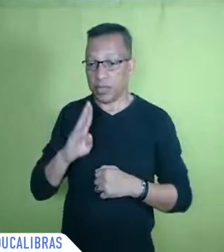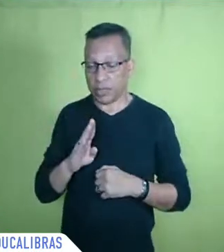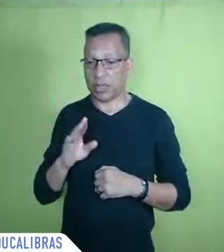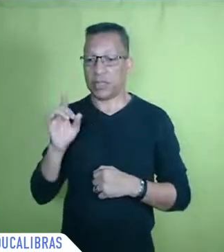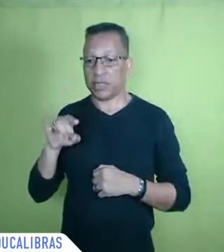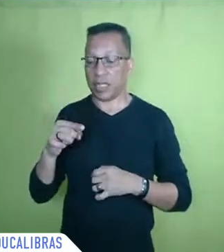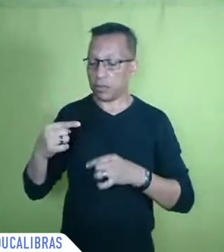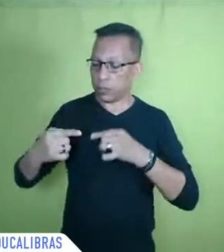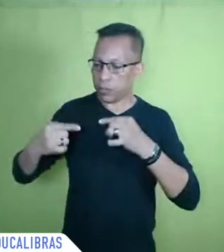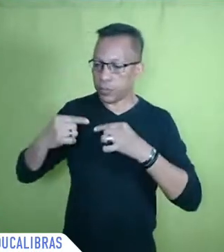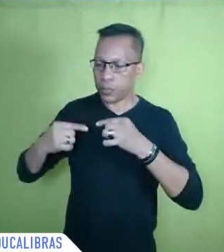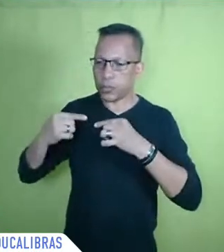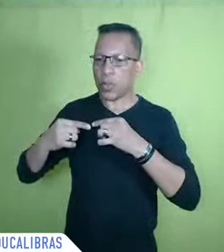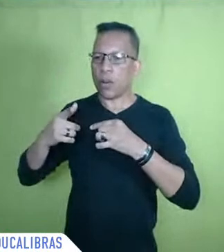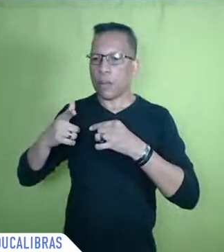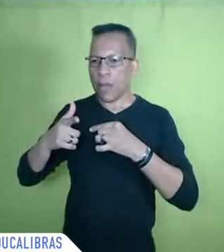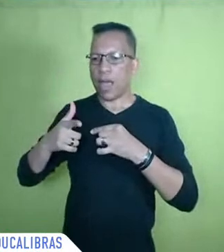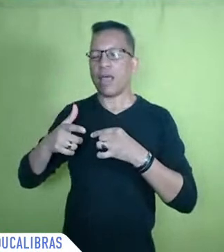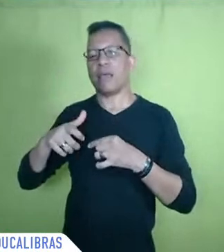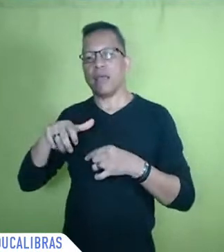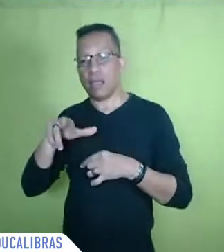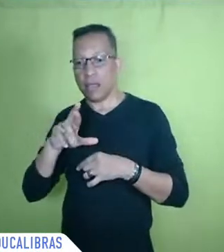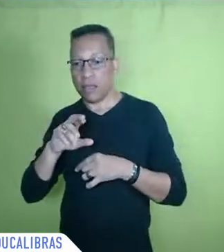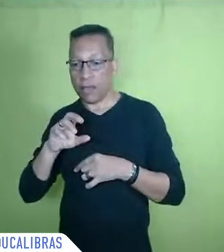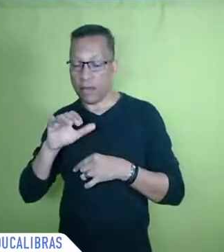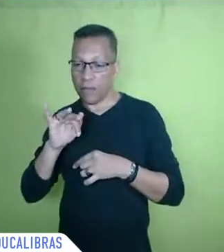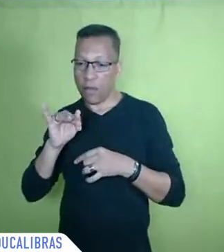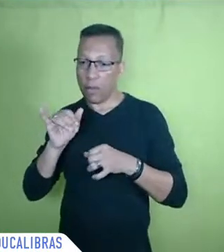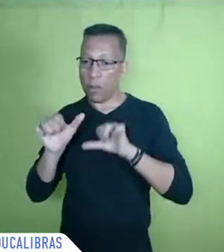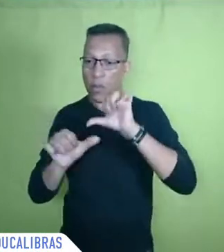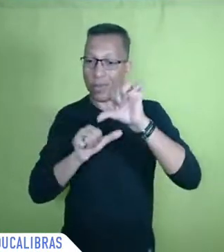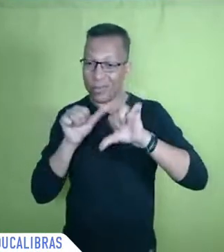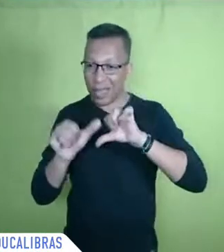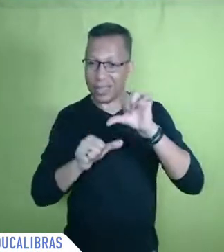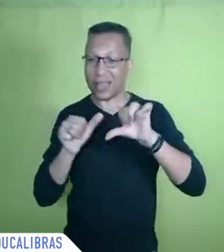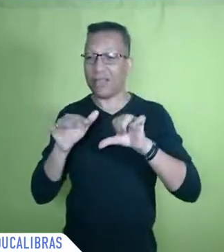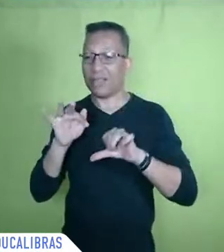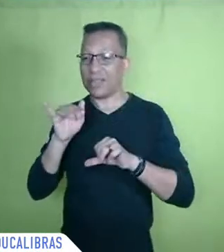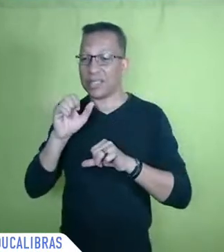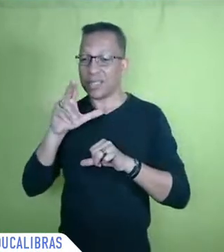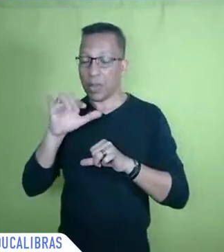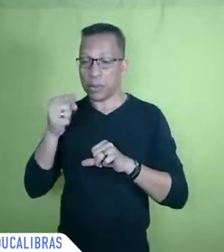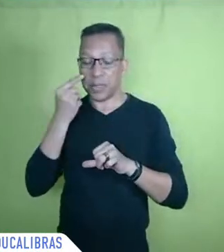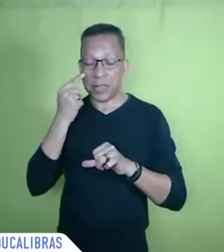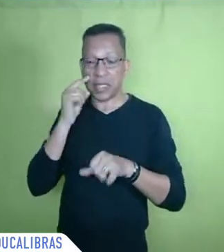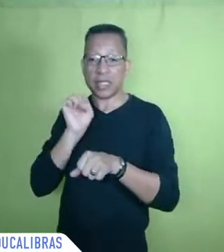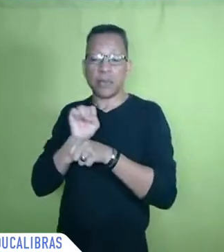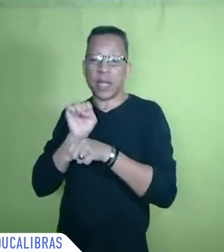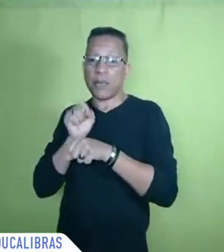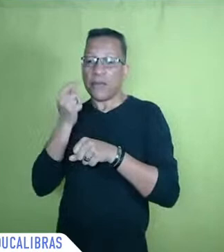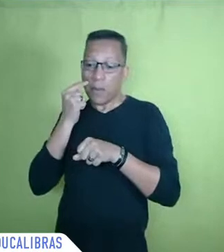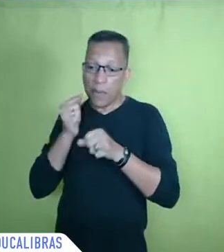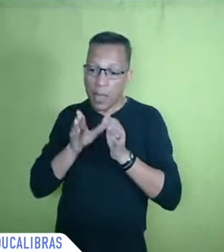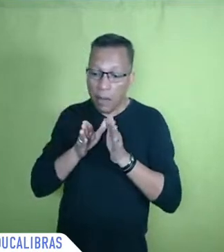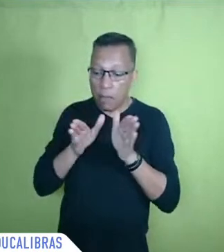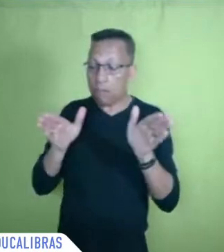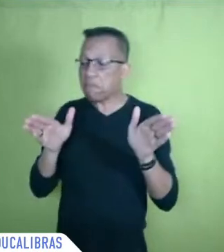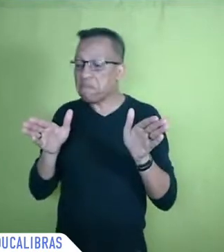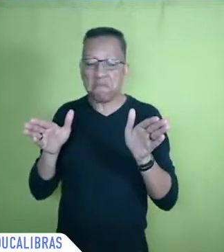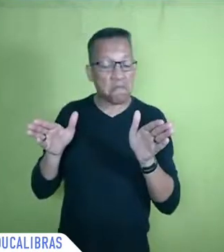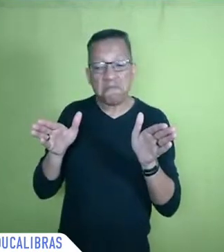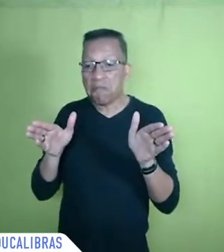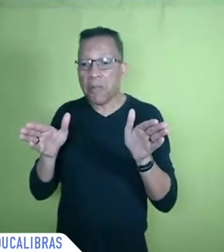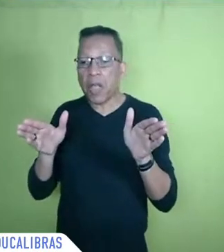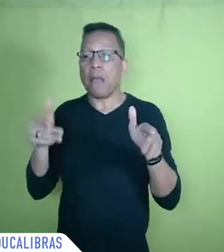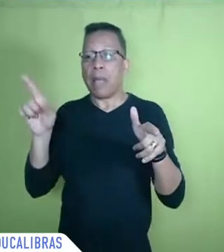see in what direction it gets taken. But I mean, the tax reform has been spoken for a long time. And, really